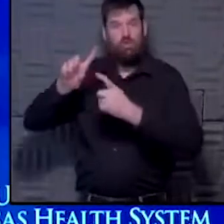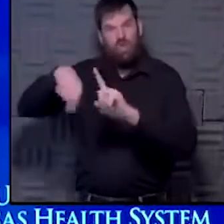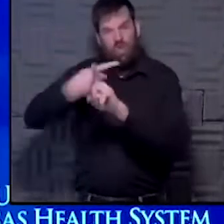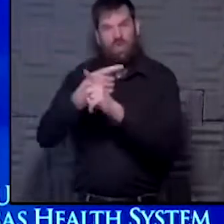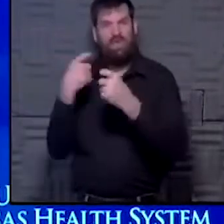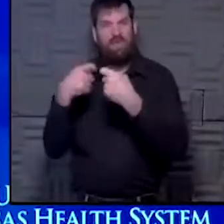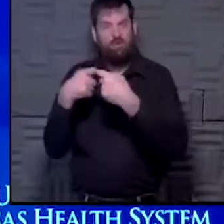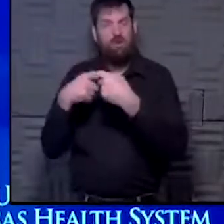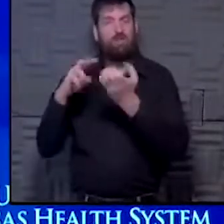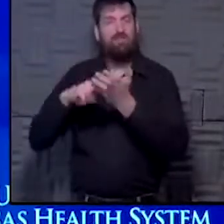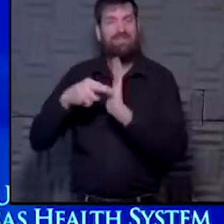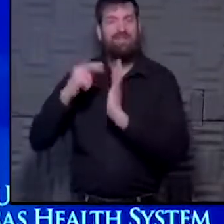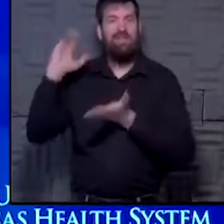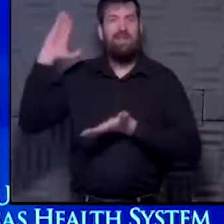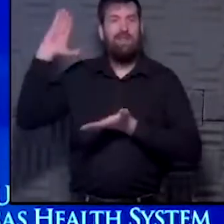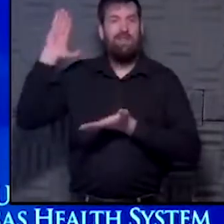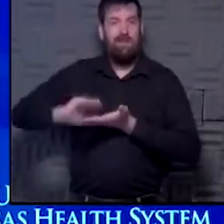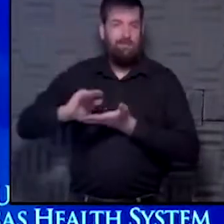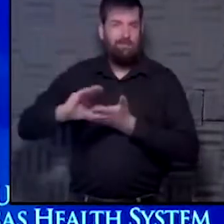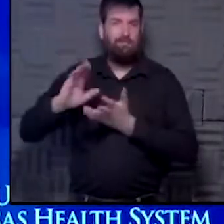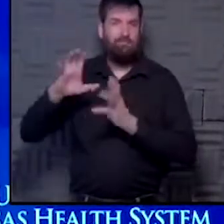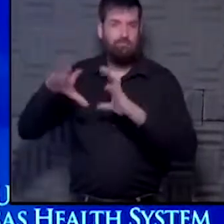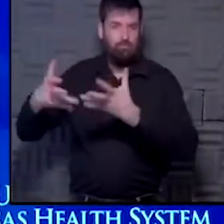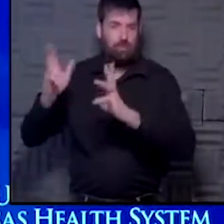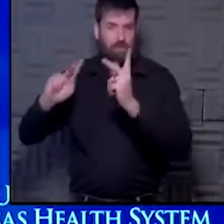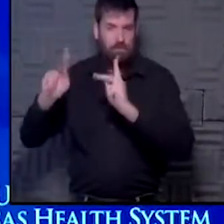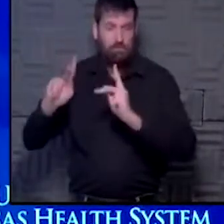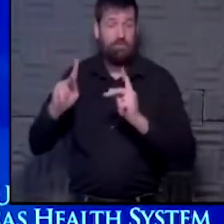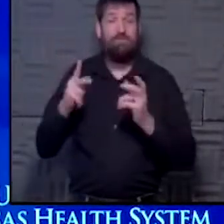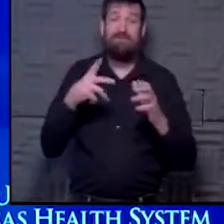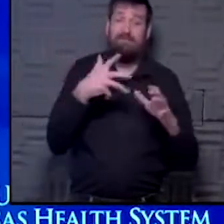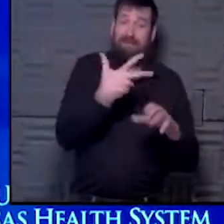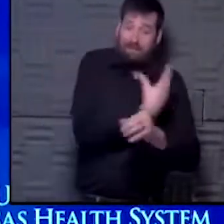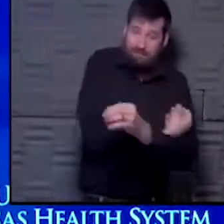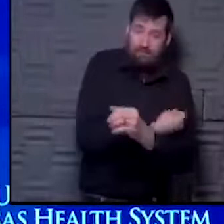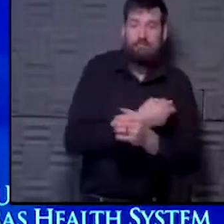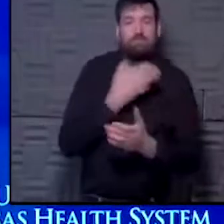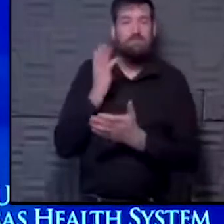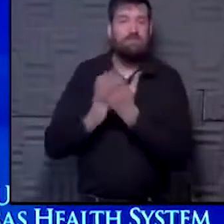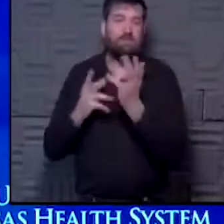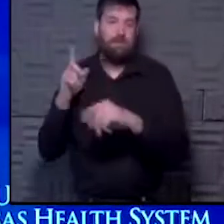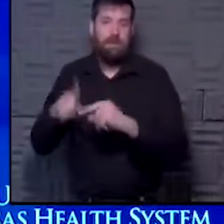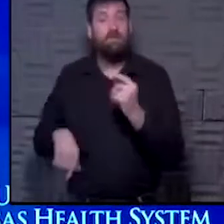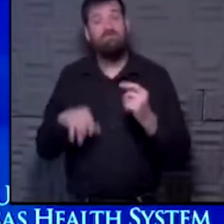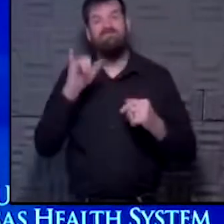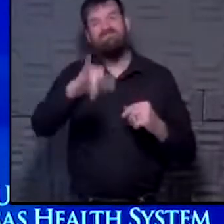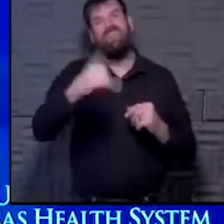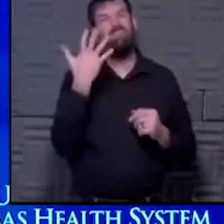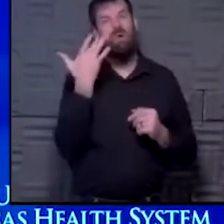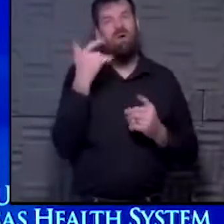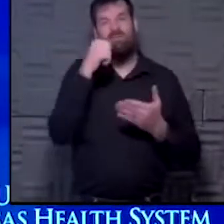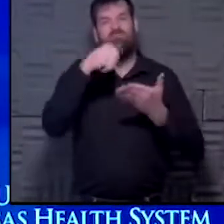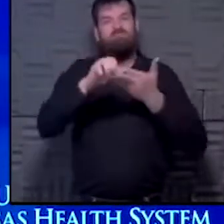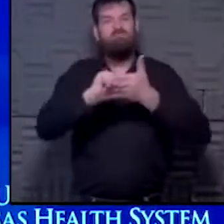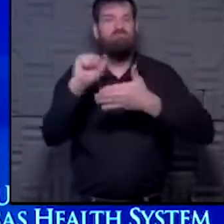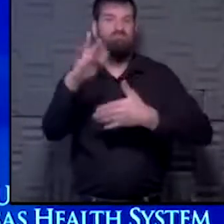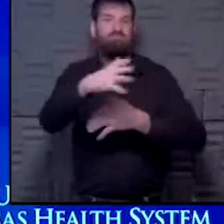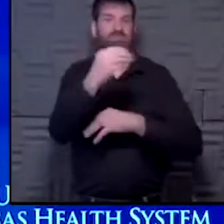you're going to select certain groups of people to get the shot and certain groups of people who can't get the shot, which is why we started making phone calls to do it snail mail.